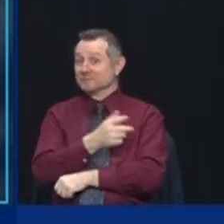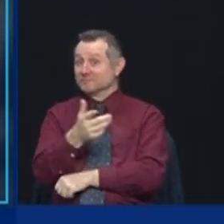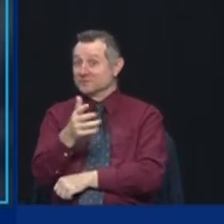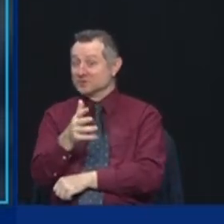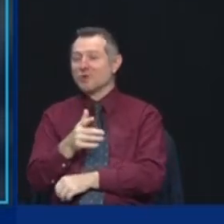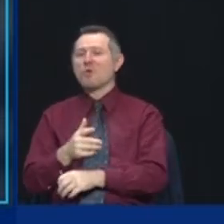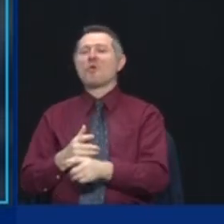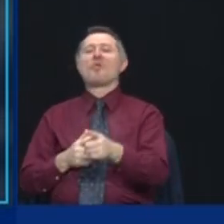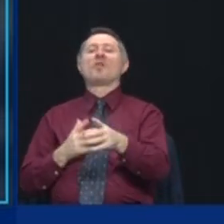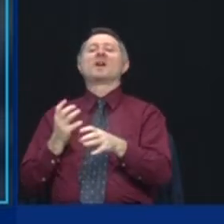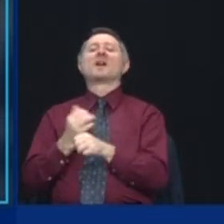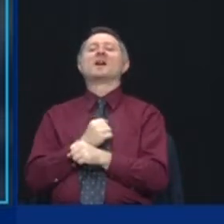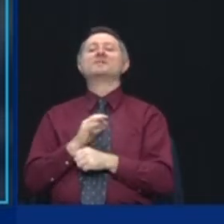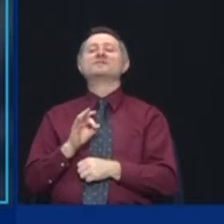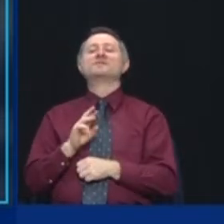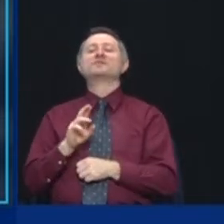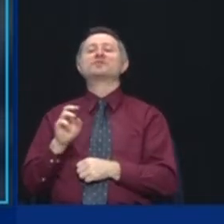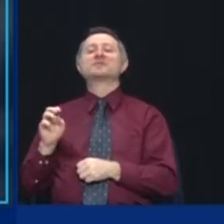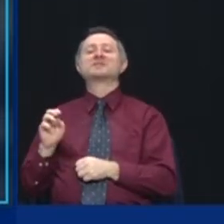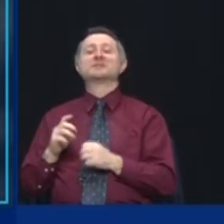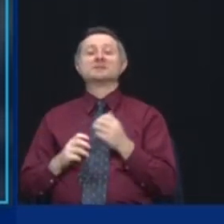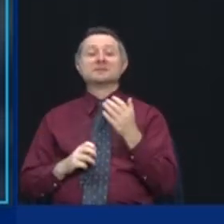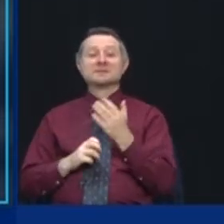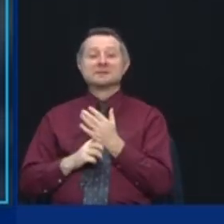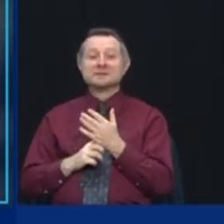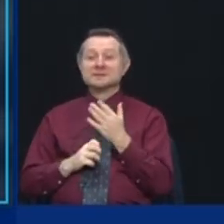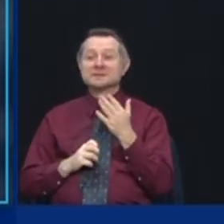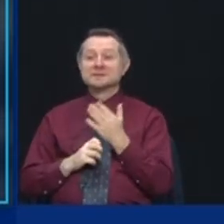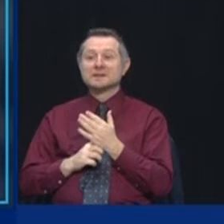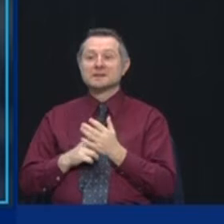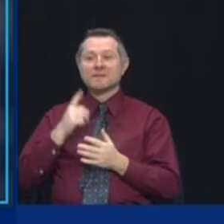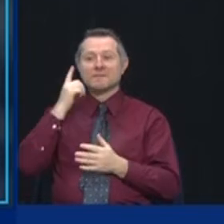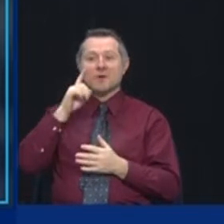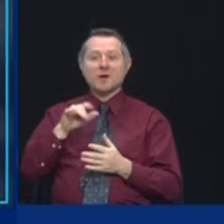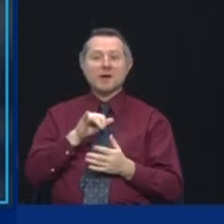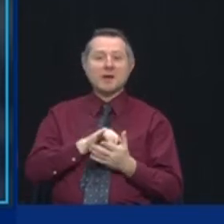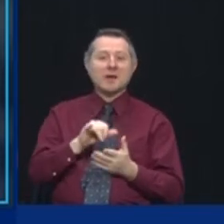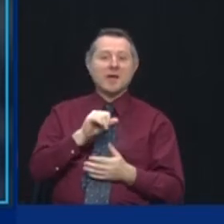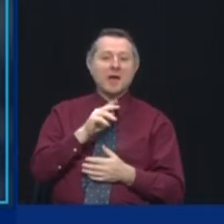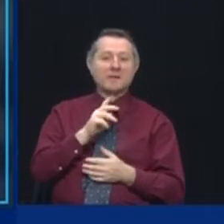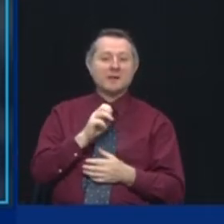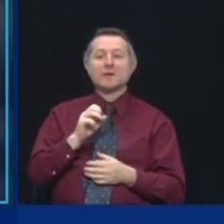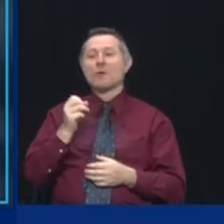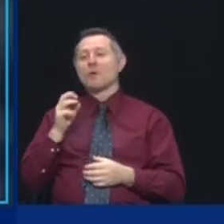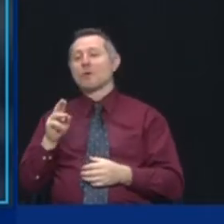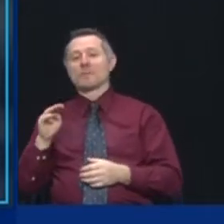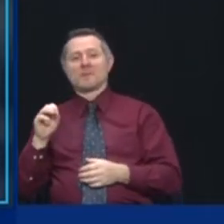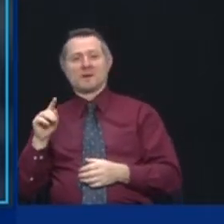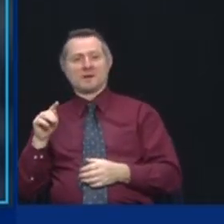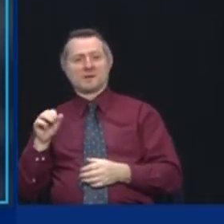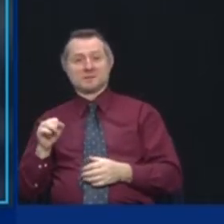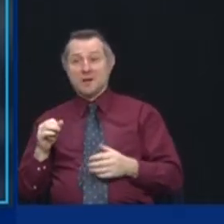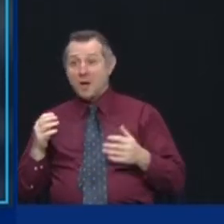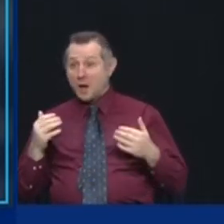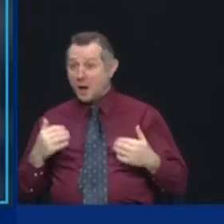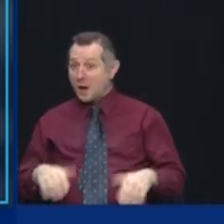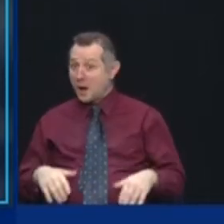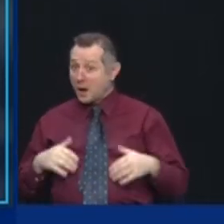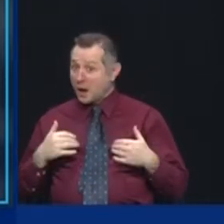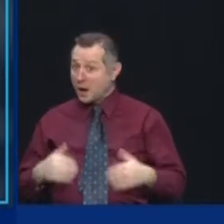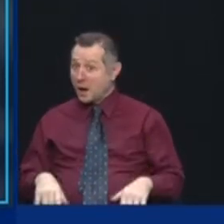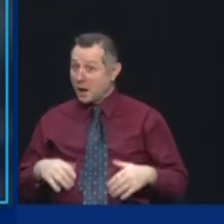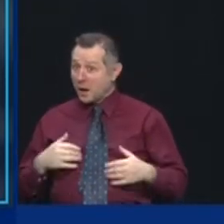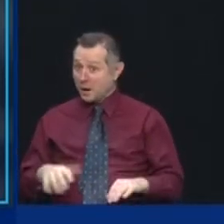free ticket to a Yankees or a Mets game. So, you get a